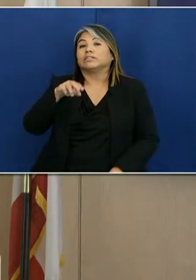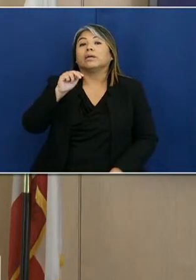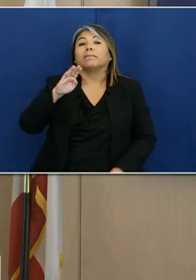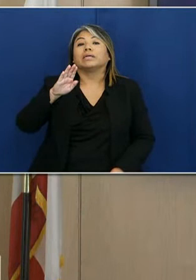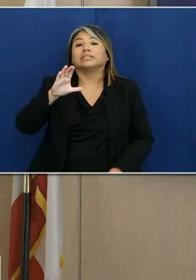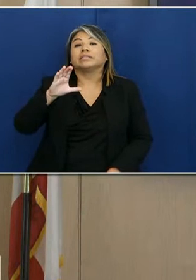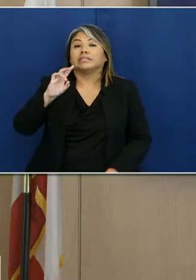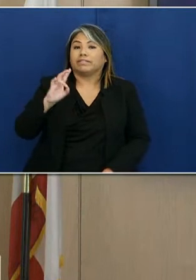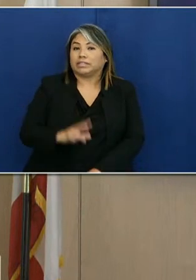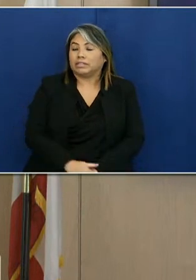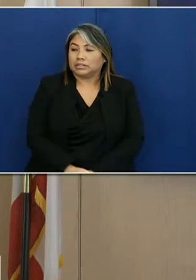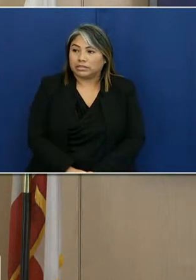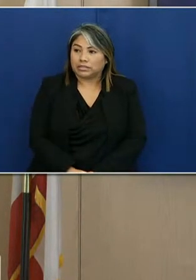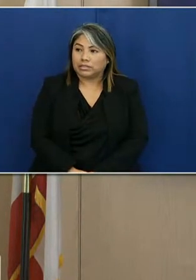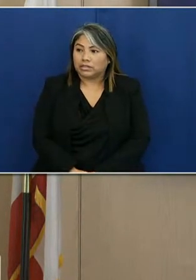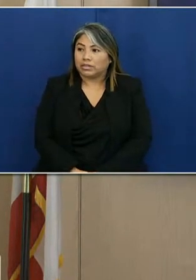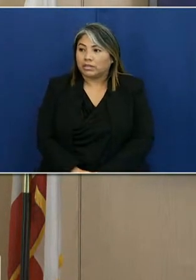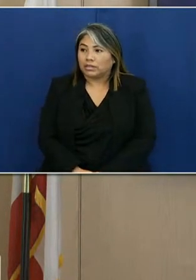NBC7.